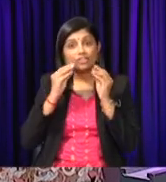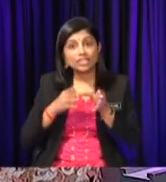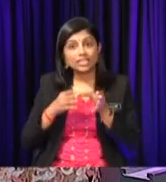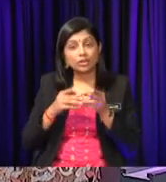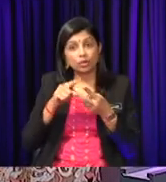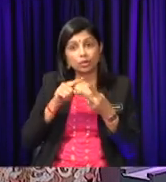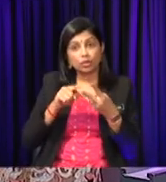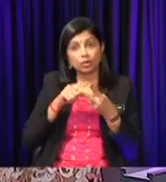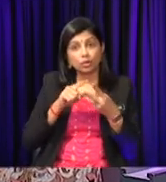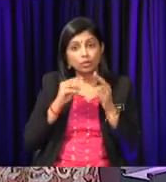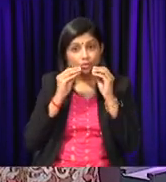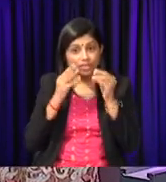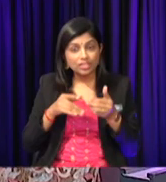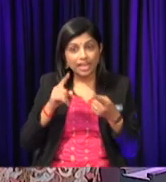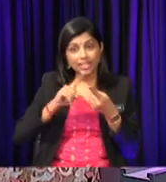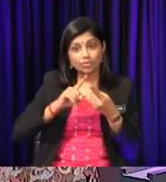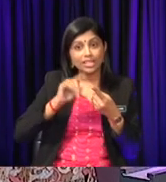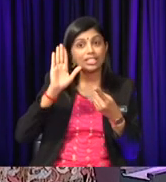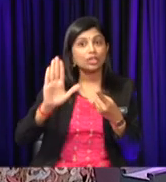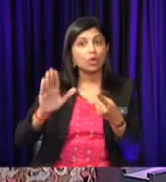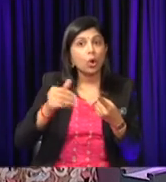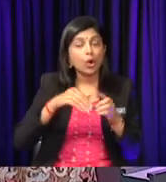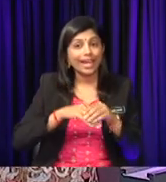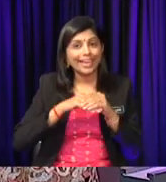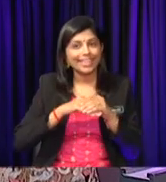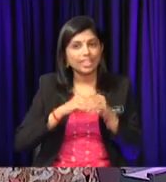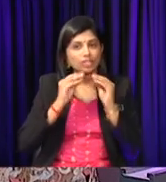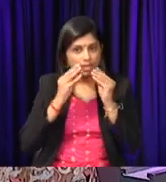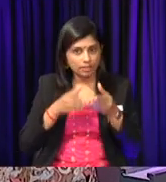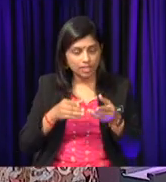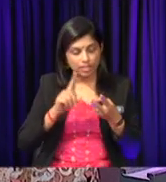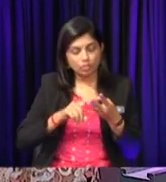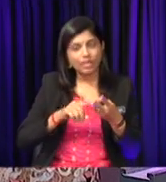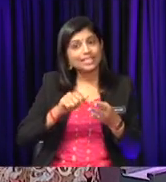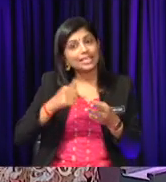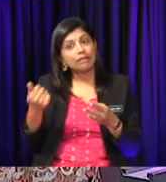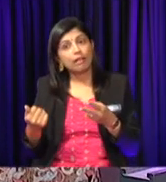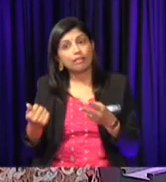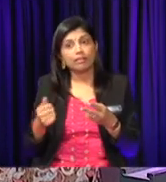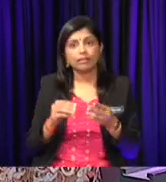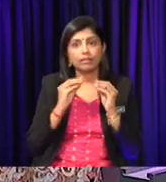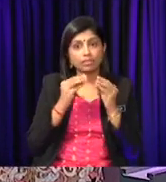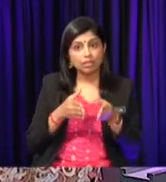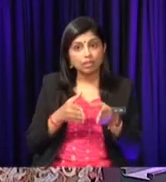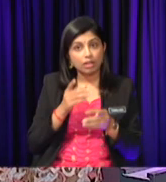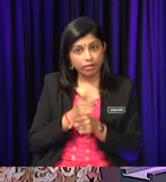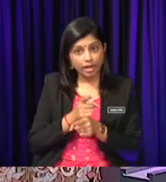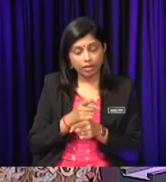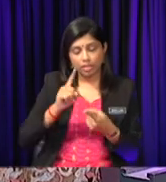main criteria that we look out for. Mm-hmm. Okay, Shafika? All right. All right. Okay, next, the assessor will look at